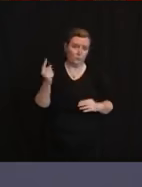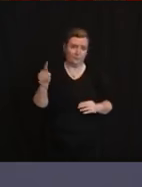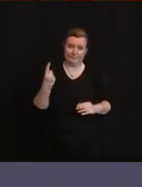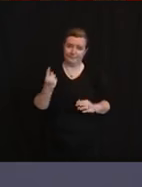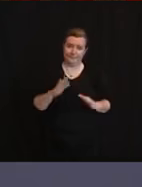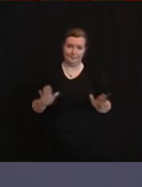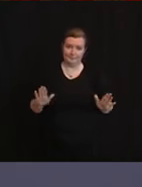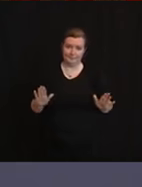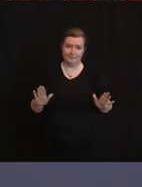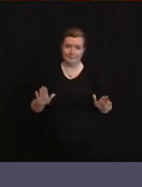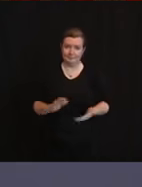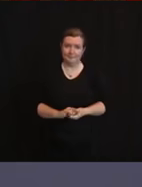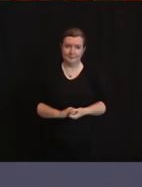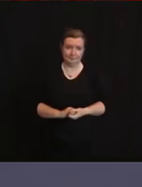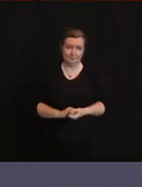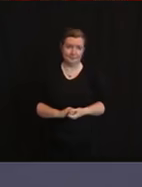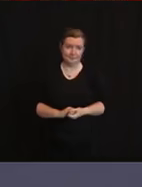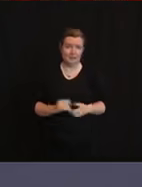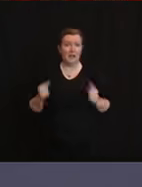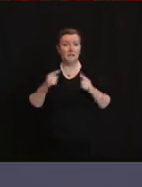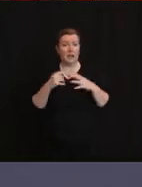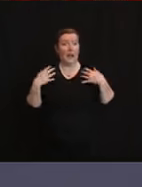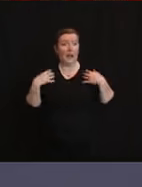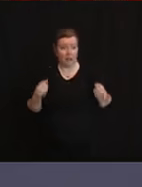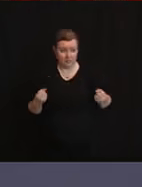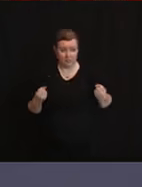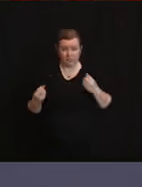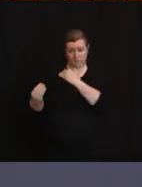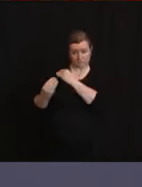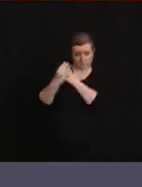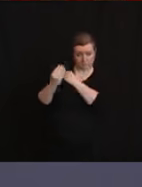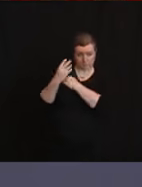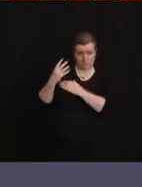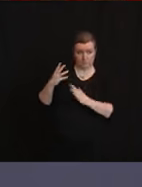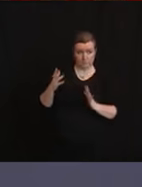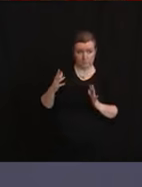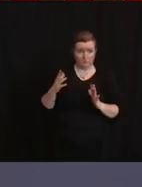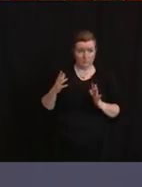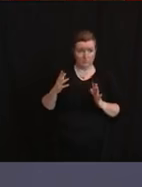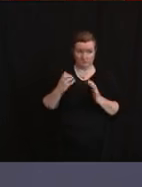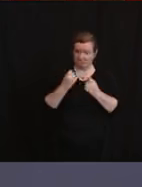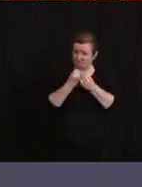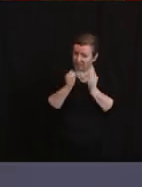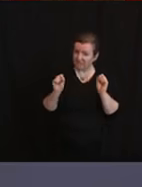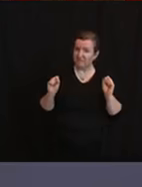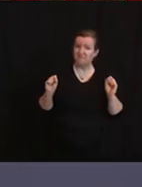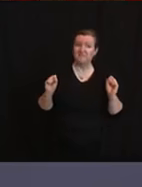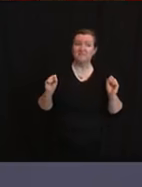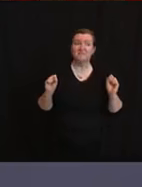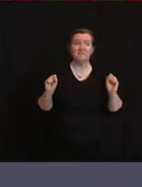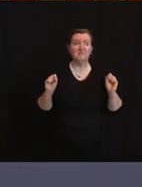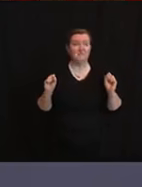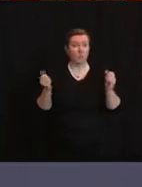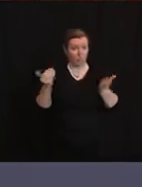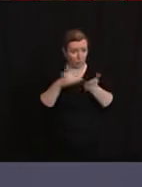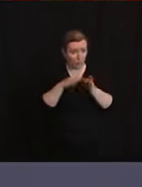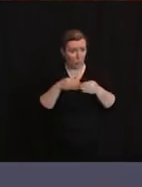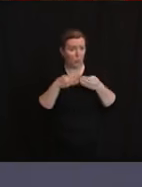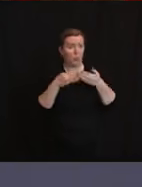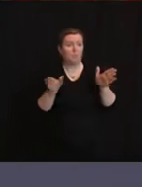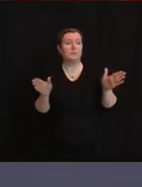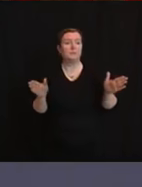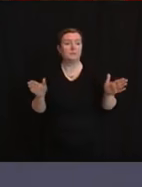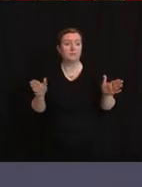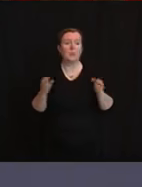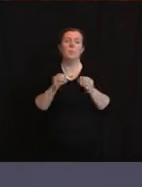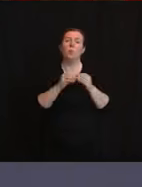guidance based on the principles the governor laid out yesterday suggests that it's safe to do so, that's when it would be appropriate to start relaxing them. Yeah, I forgot